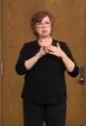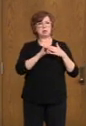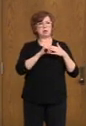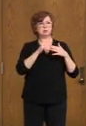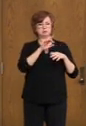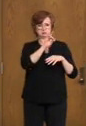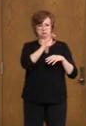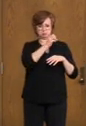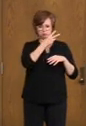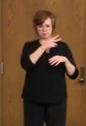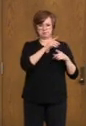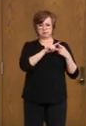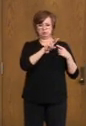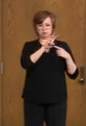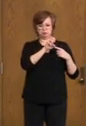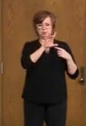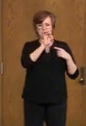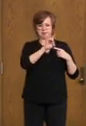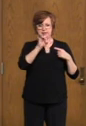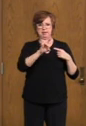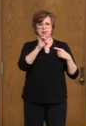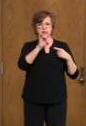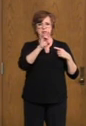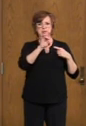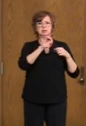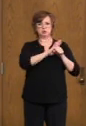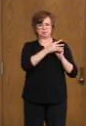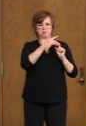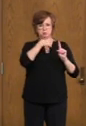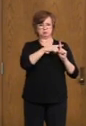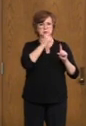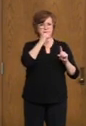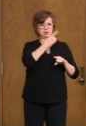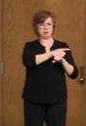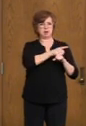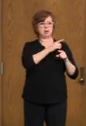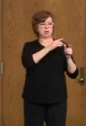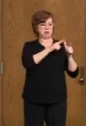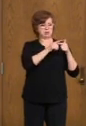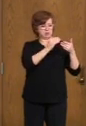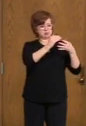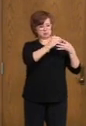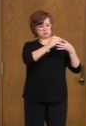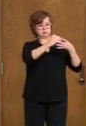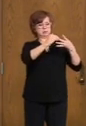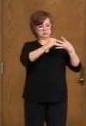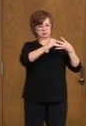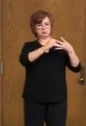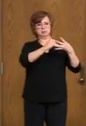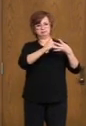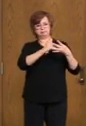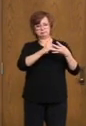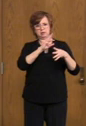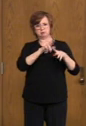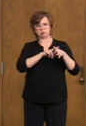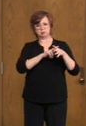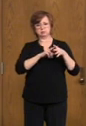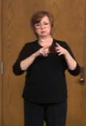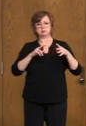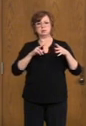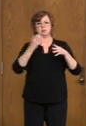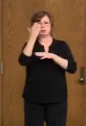day. We peaked in the time after the holiday bump, which we had predicted would likely occur at